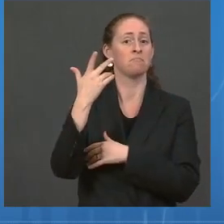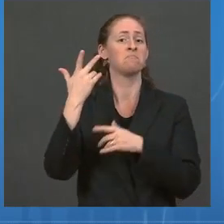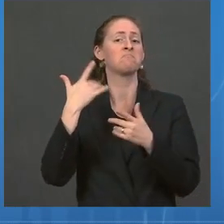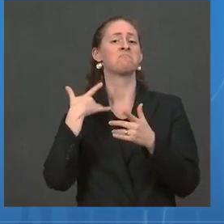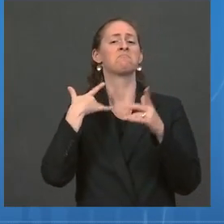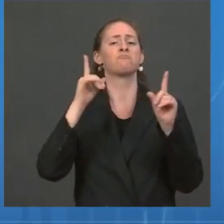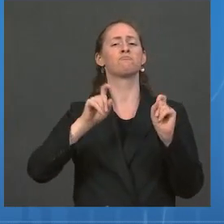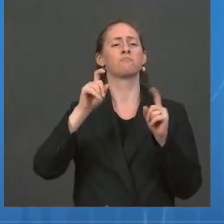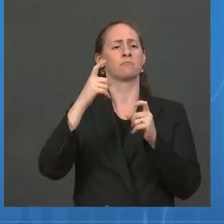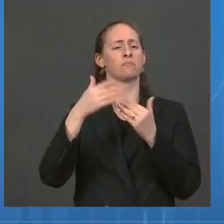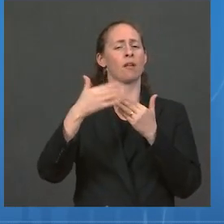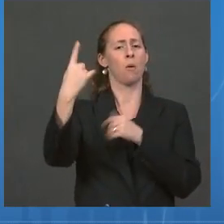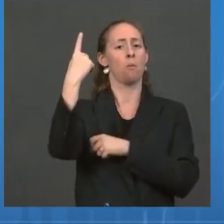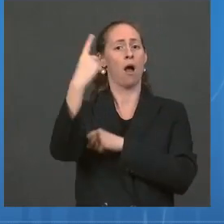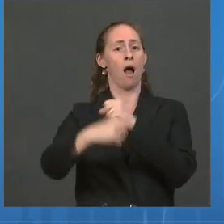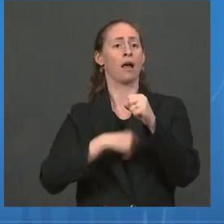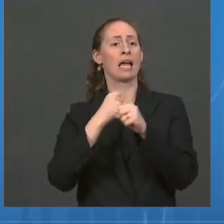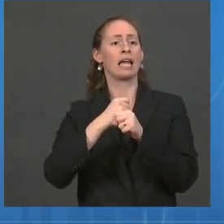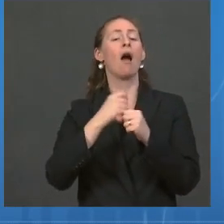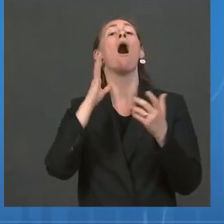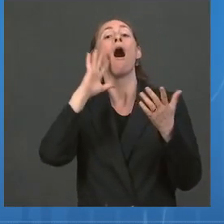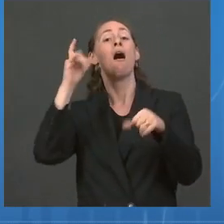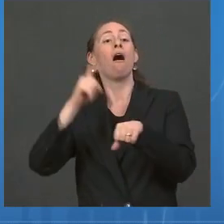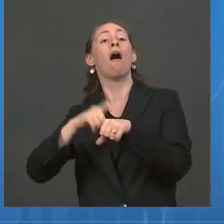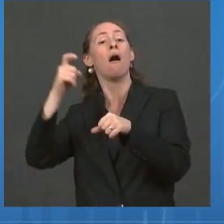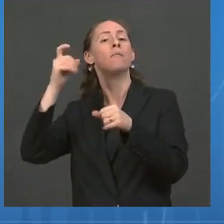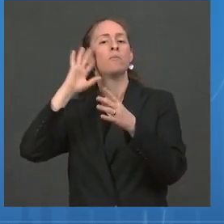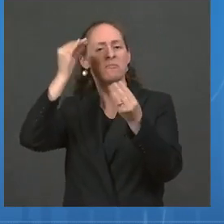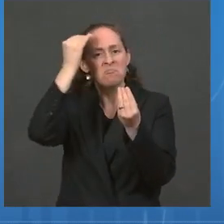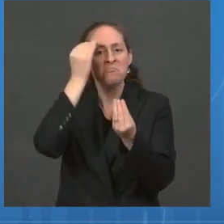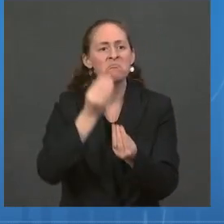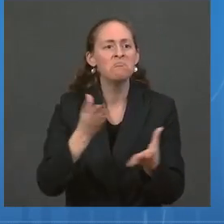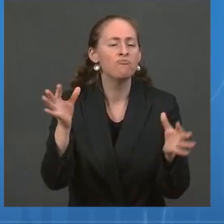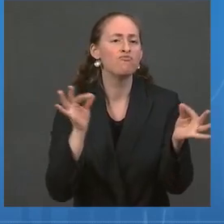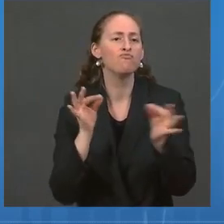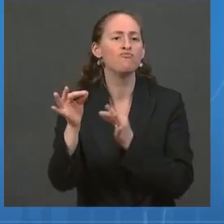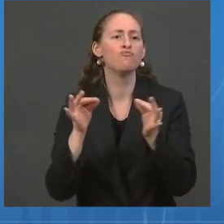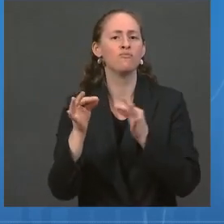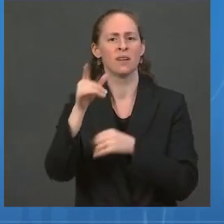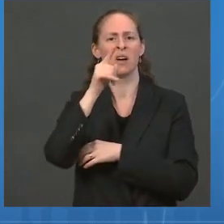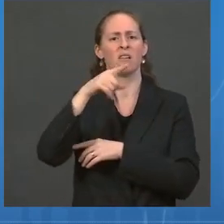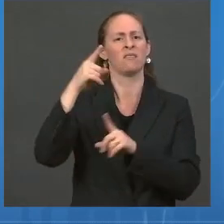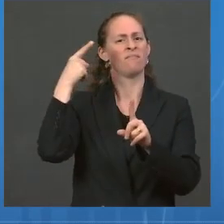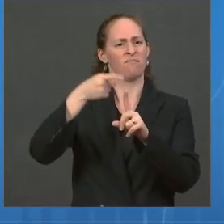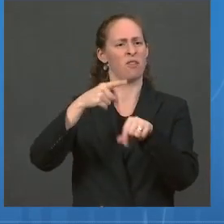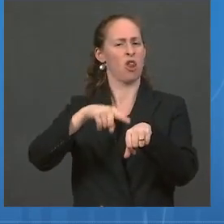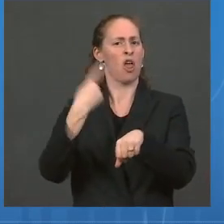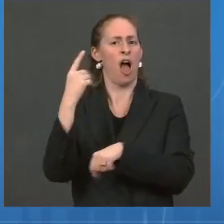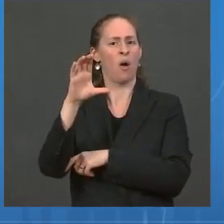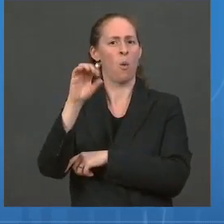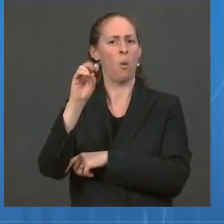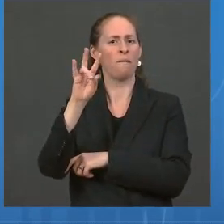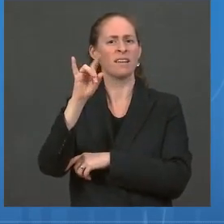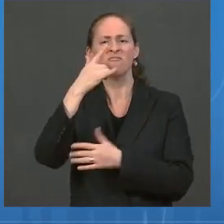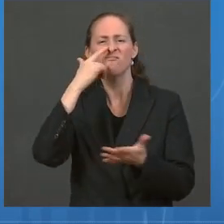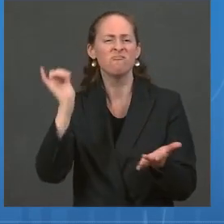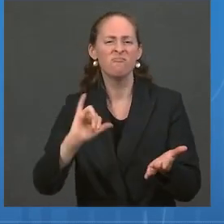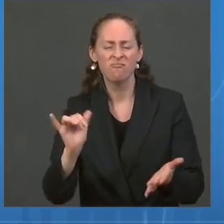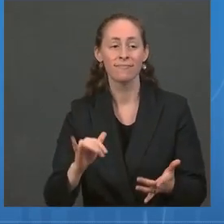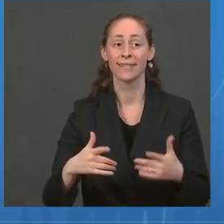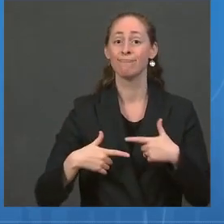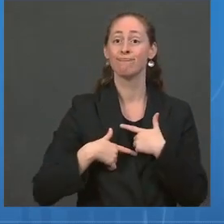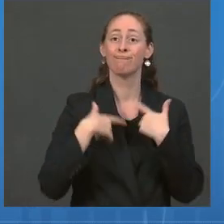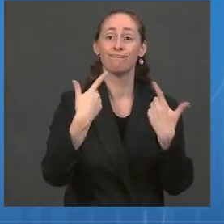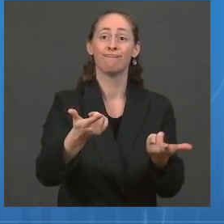public as to this very perplexing symptom complex. Back to you, Jeff. Well, thank you, doctors. Let's open it up for a